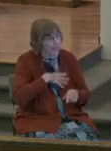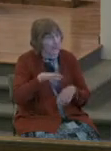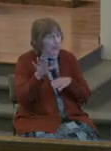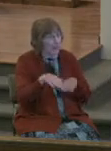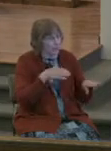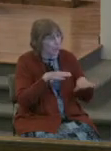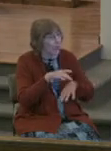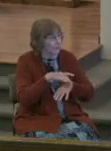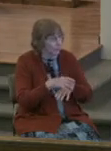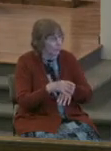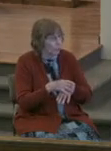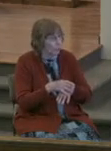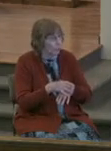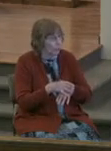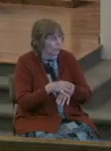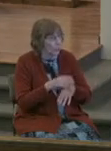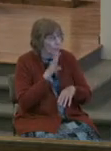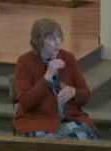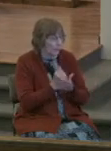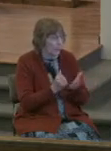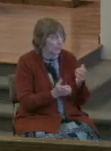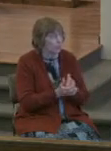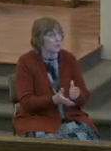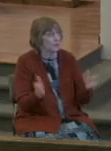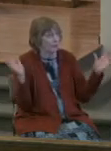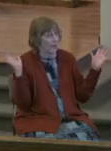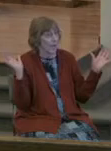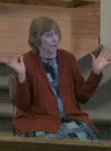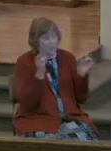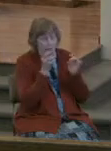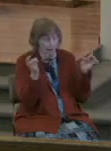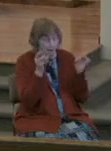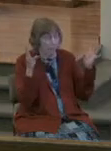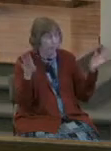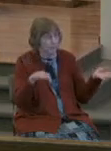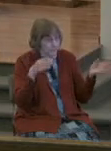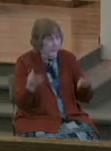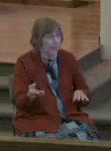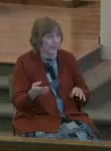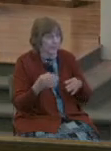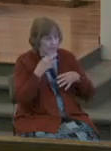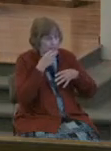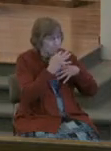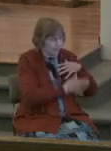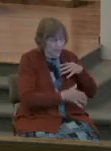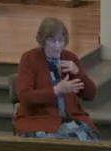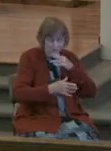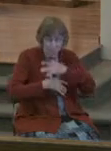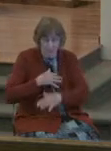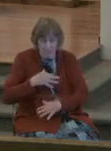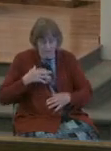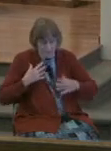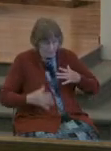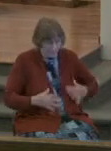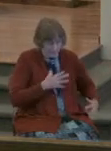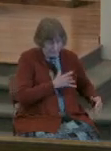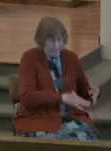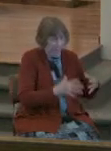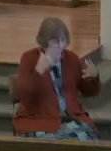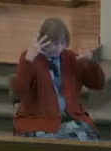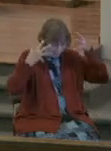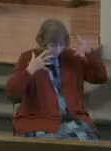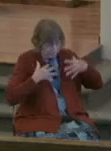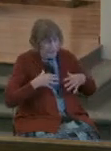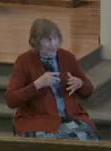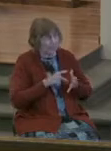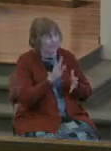this earth to be crucified, a horrible death, for His blood to be poured out intentionally to pay for